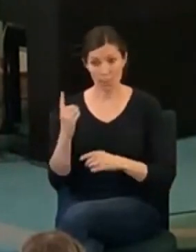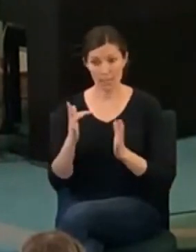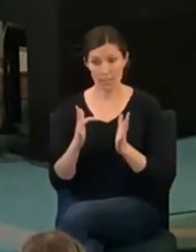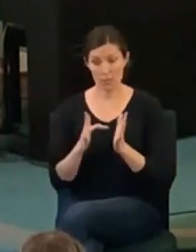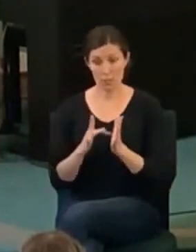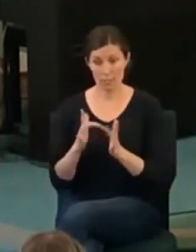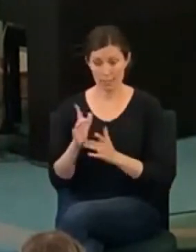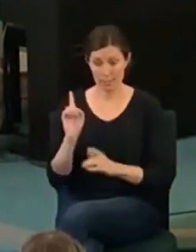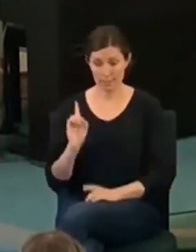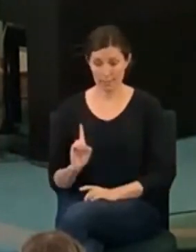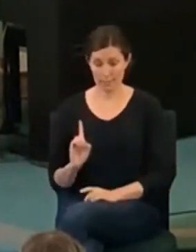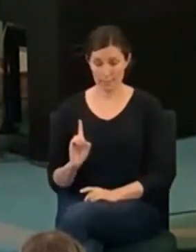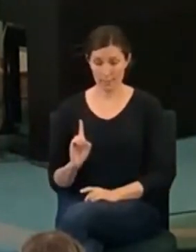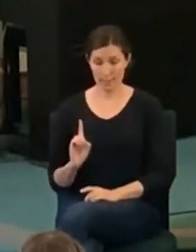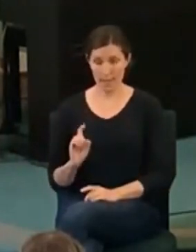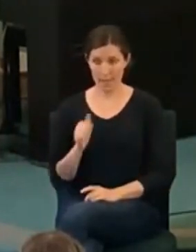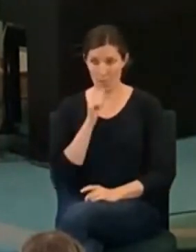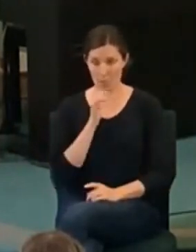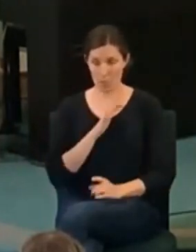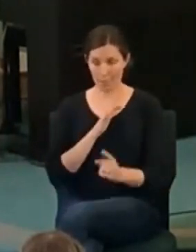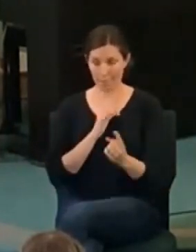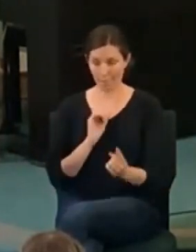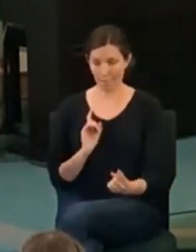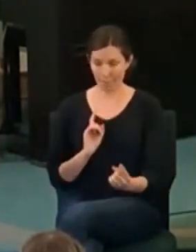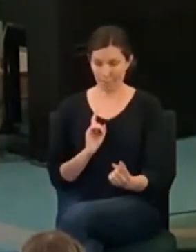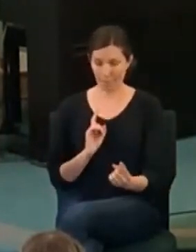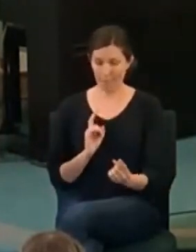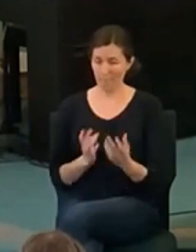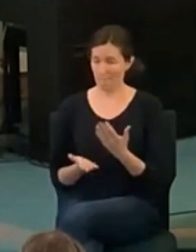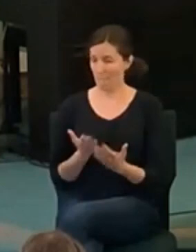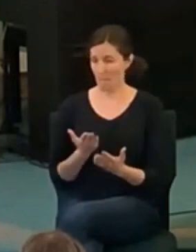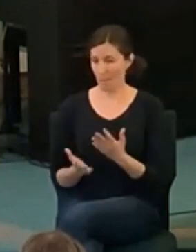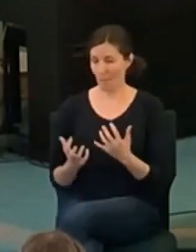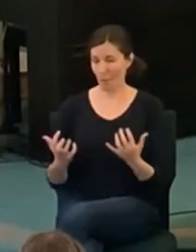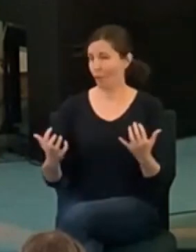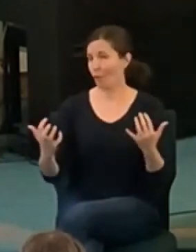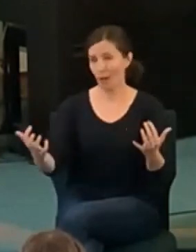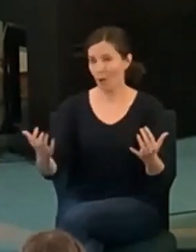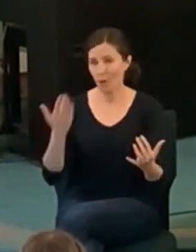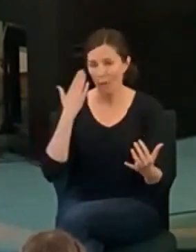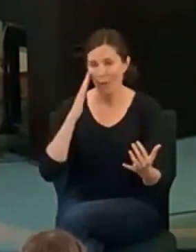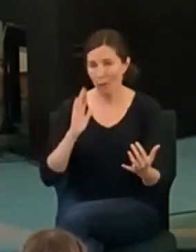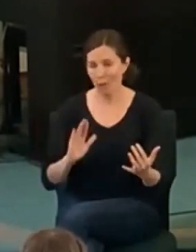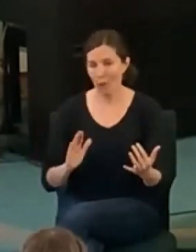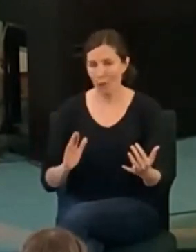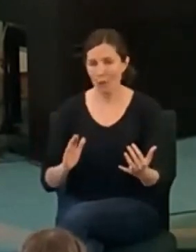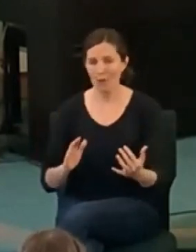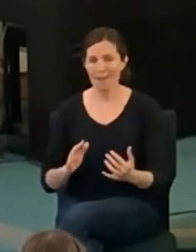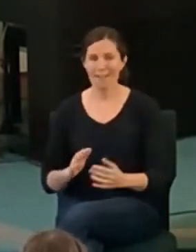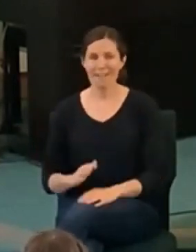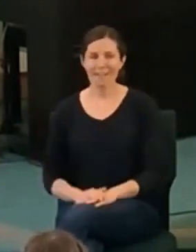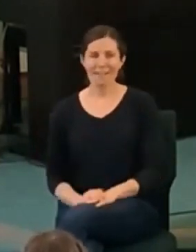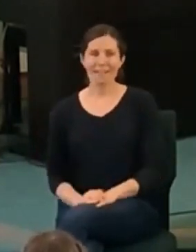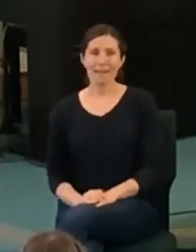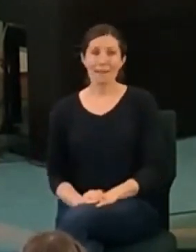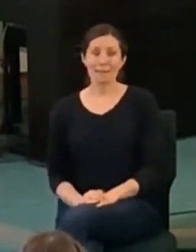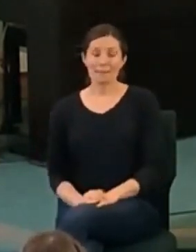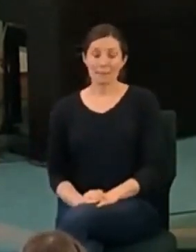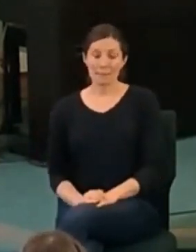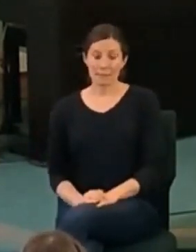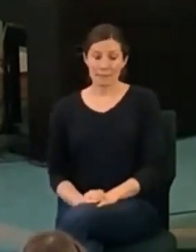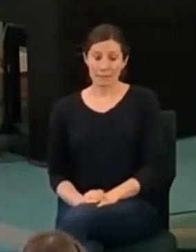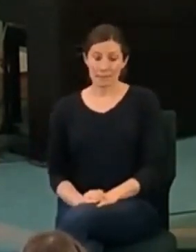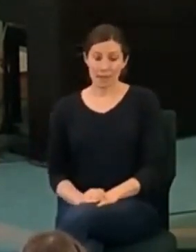pierce their hearts. Whatever he wrote in the ground moved their hearts and caused them to move their feet and